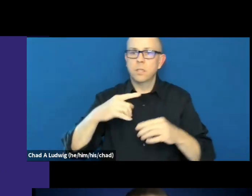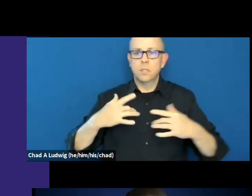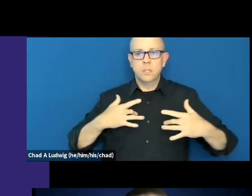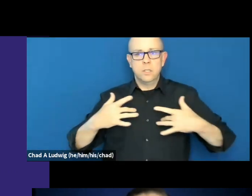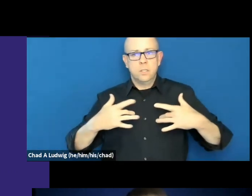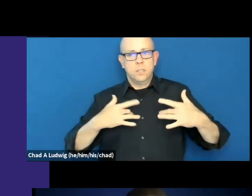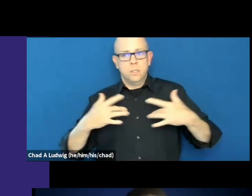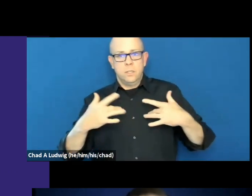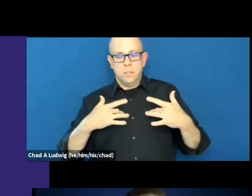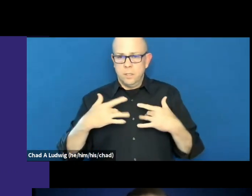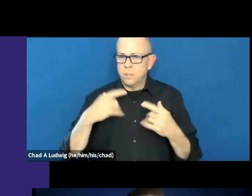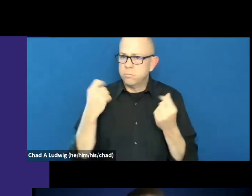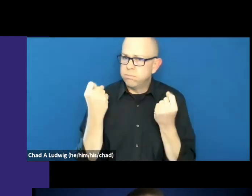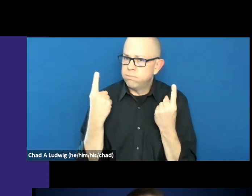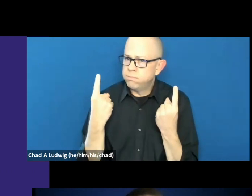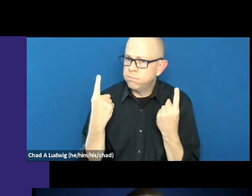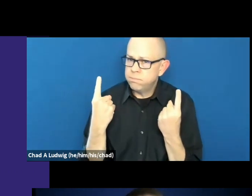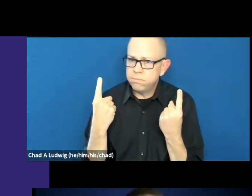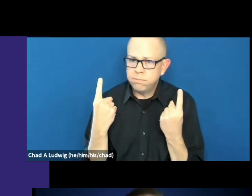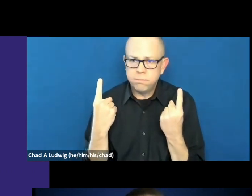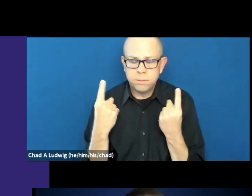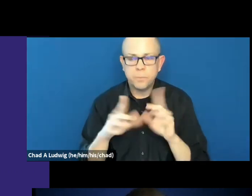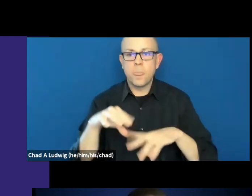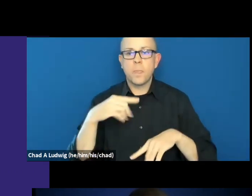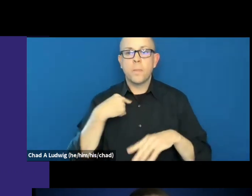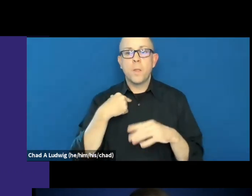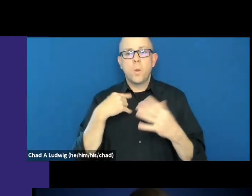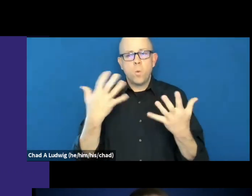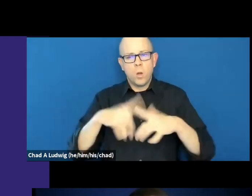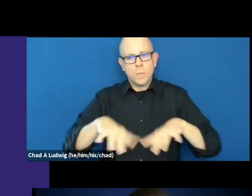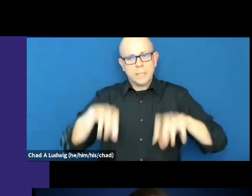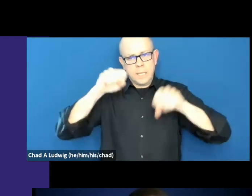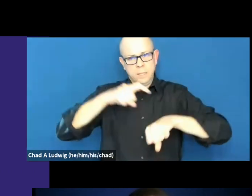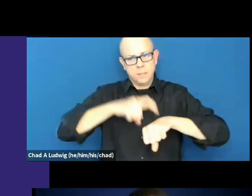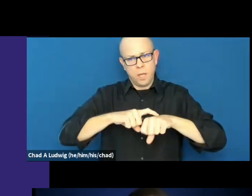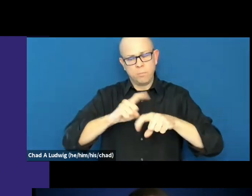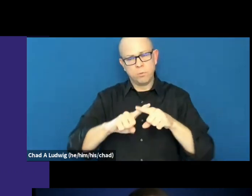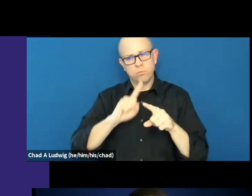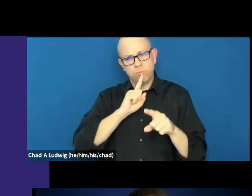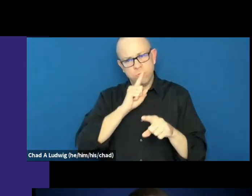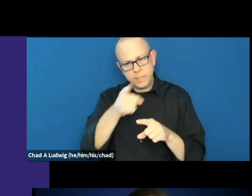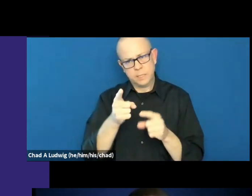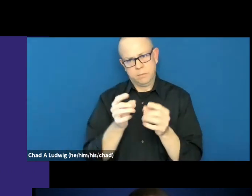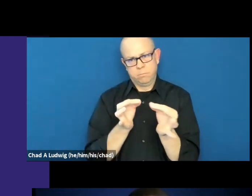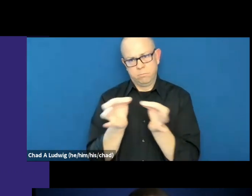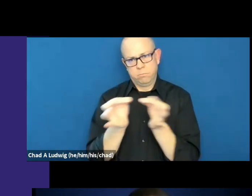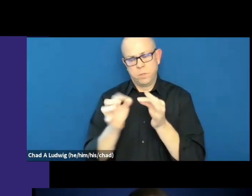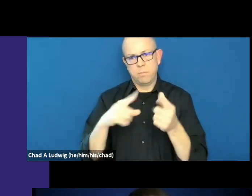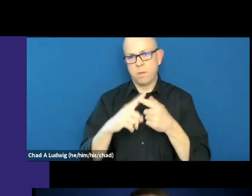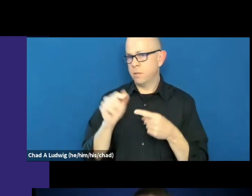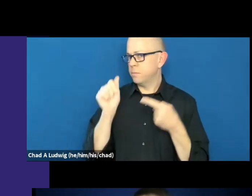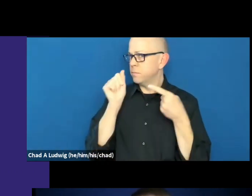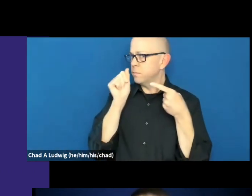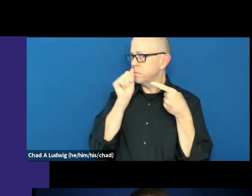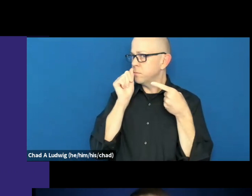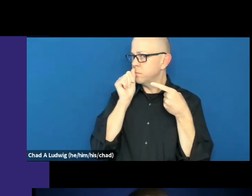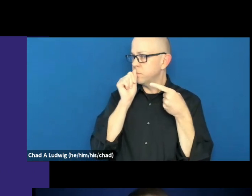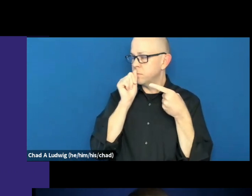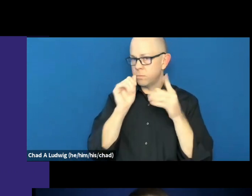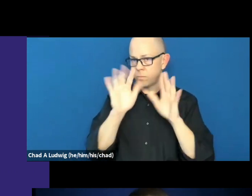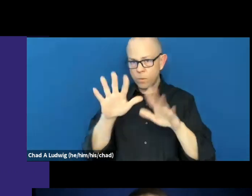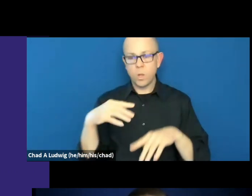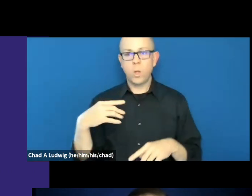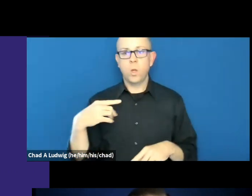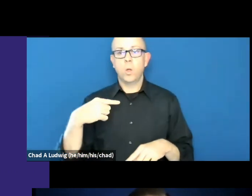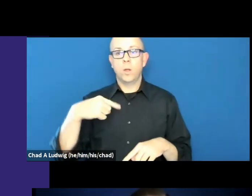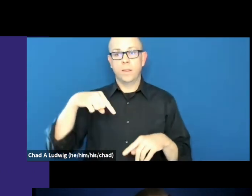or other confidants, and they have been concerned about this, which is completely understandable. And we really want to make